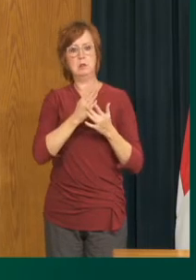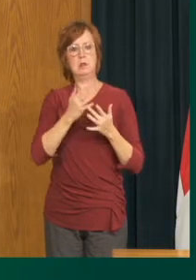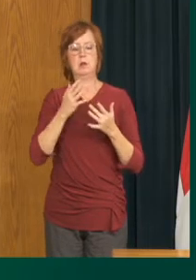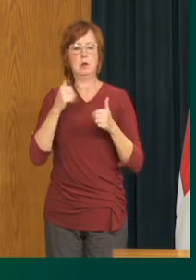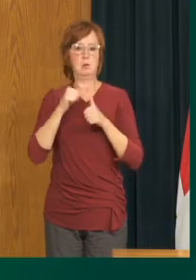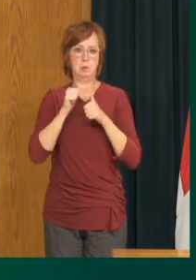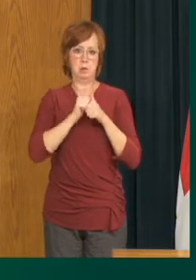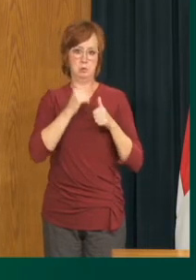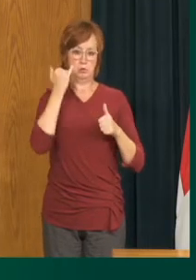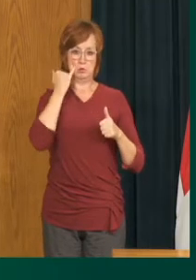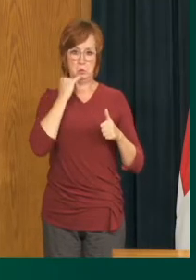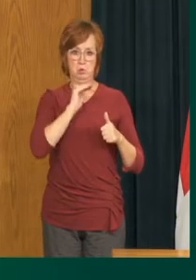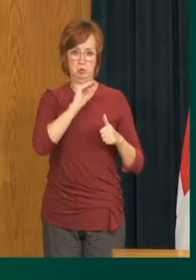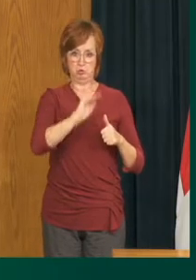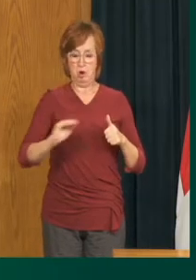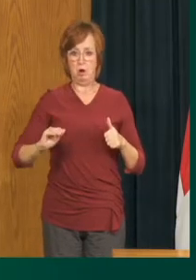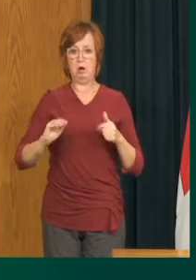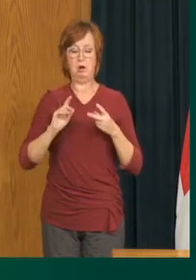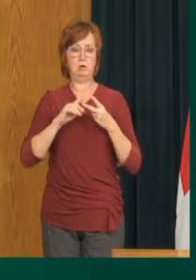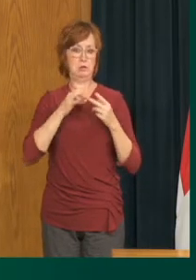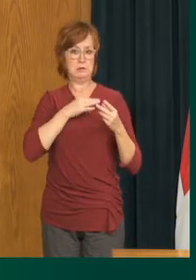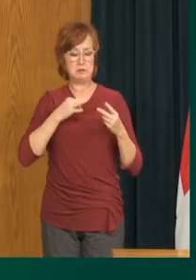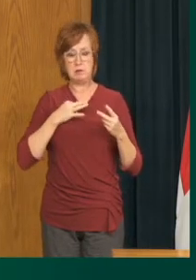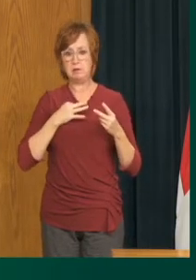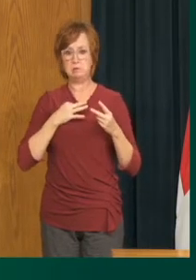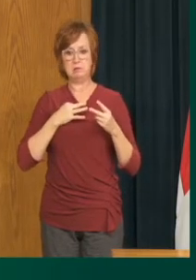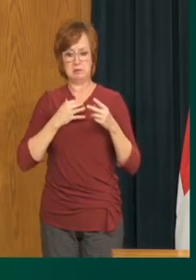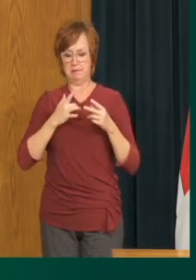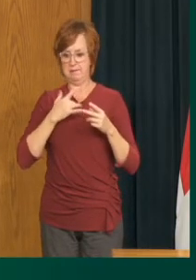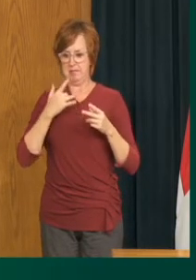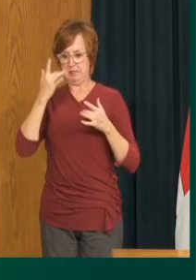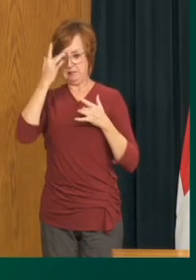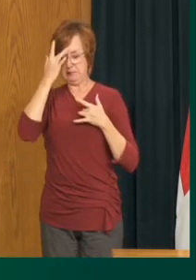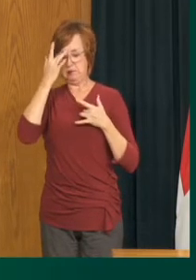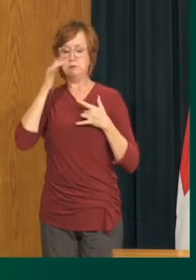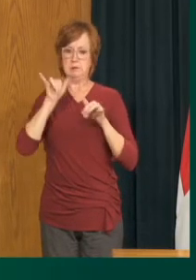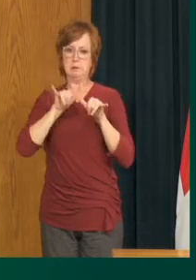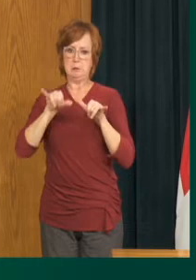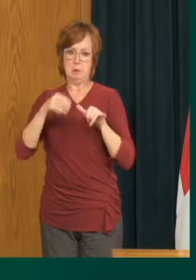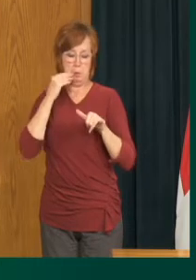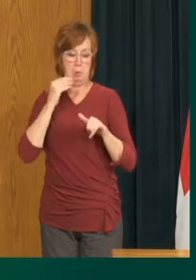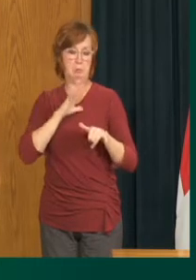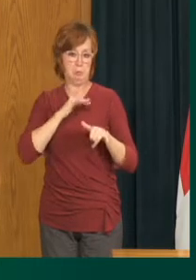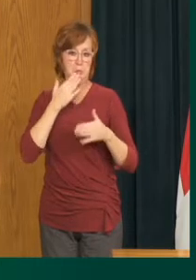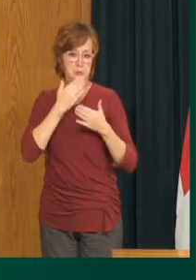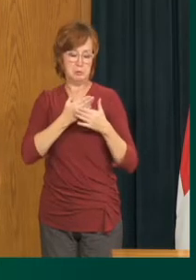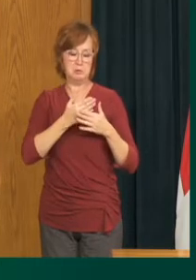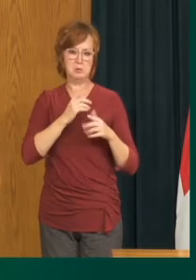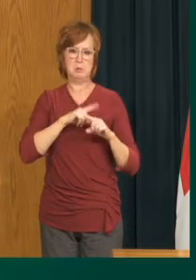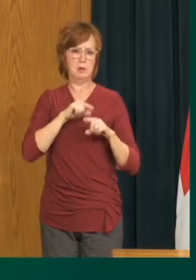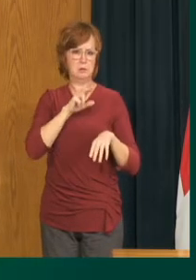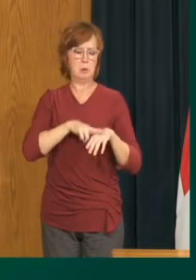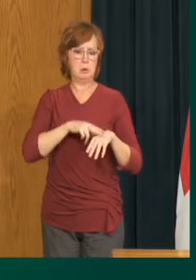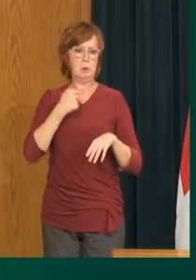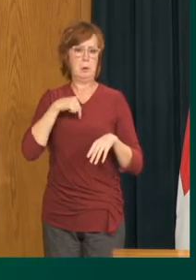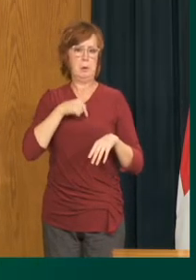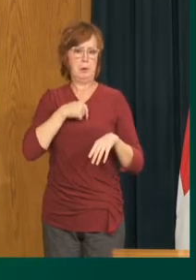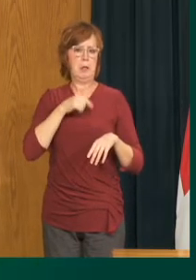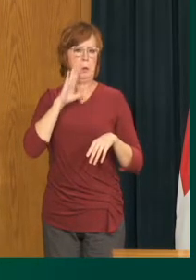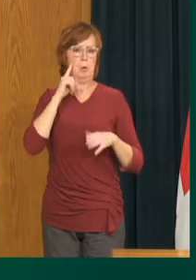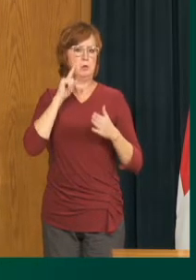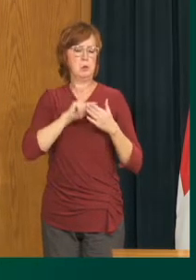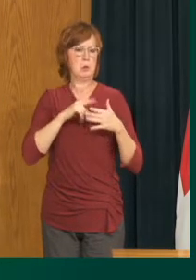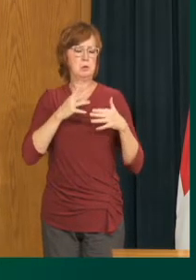home, the proper protocols are followed. While we expect to see the occasional case or cluster in schools,